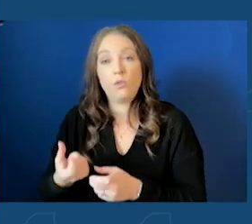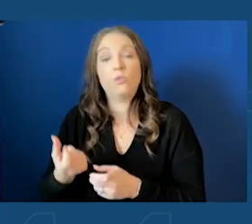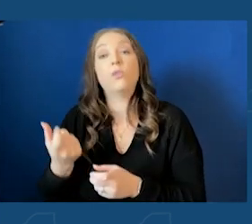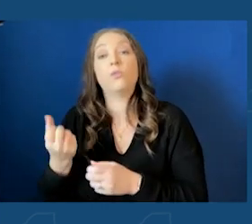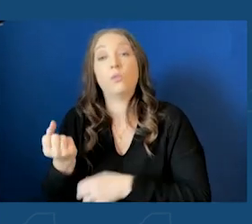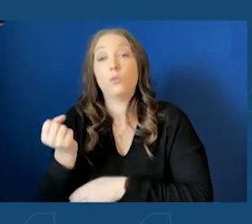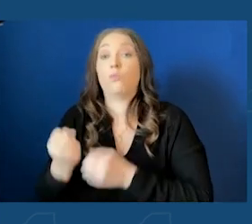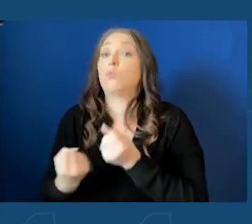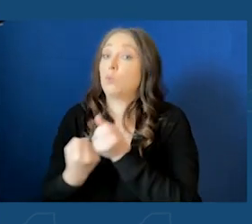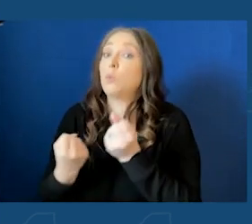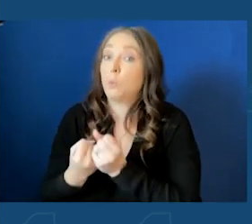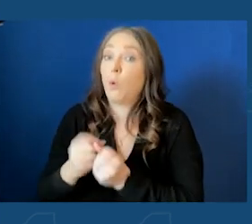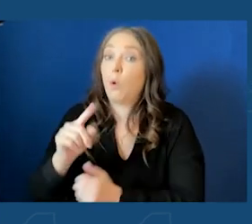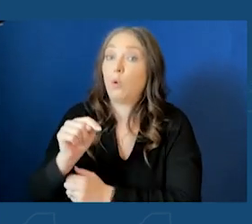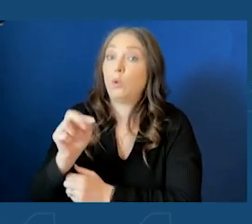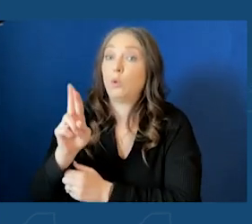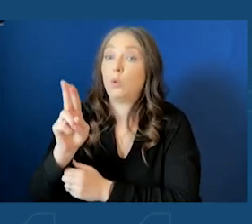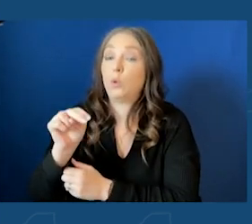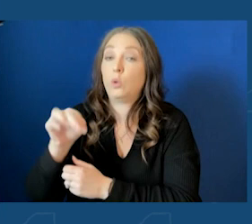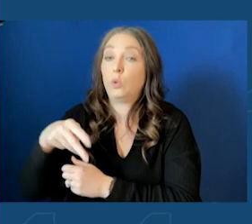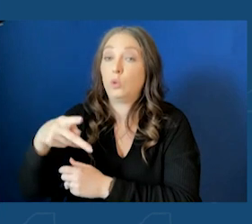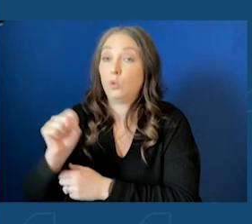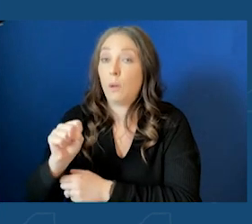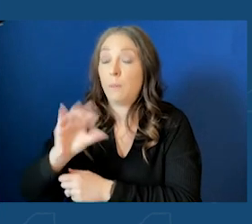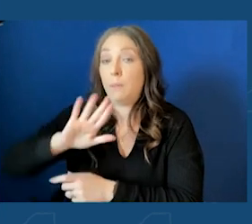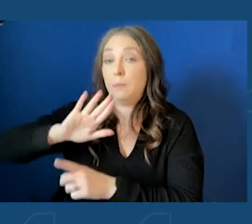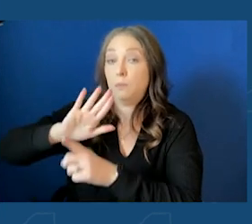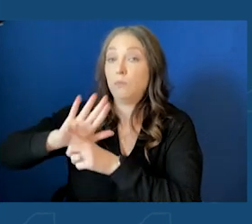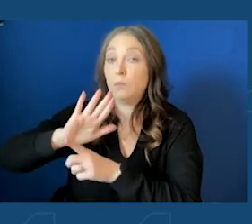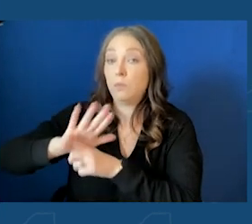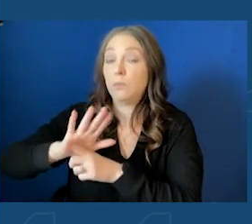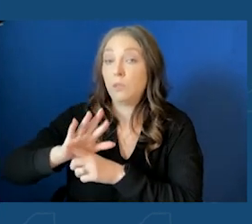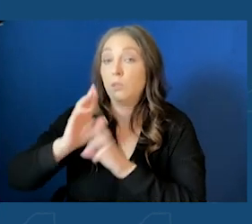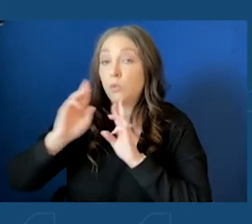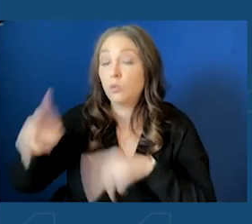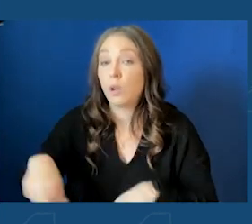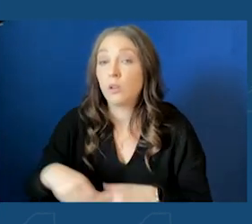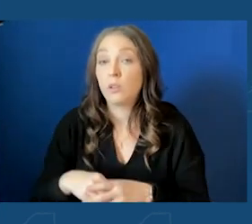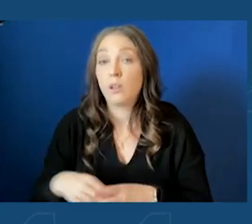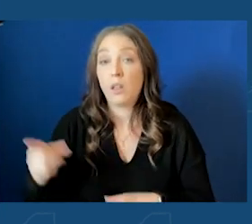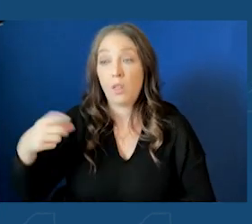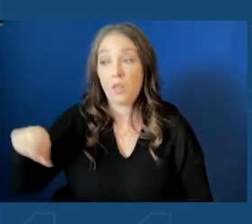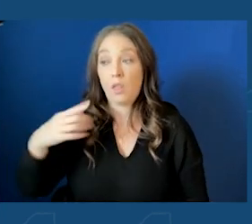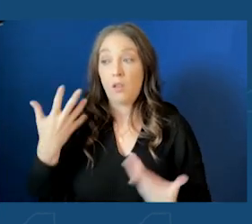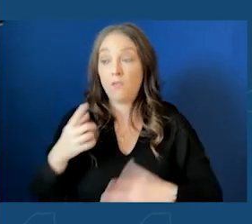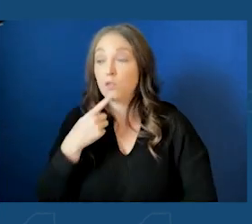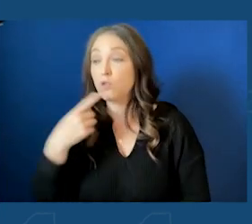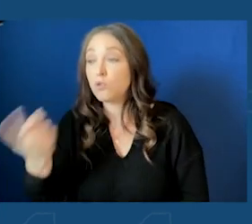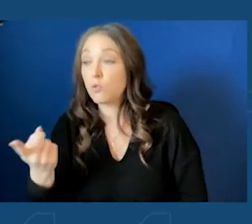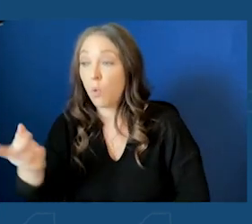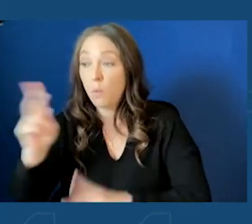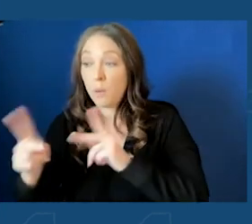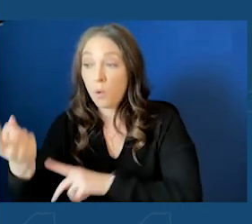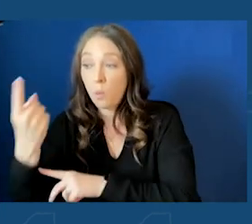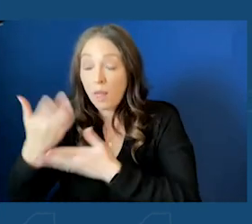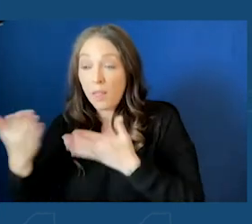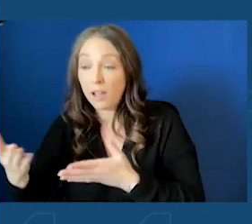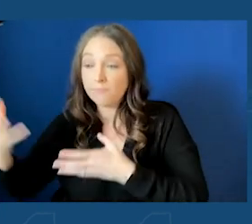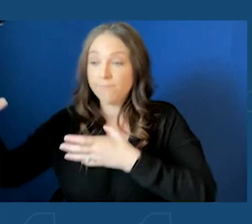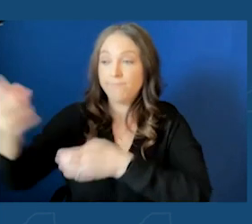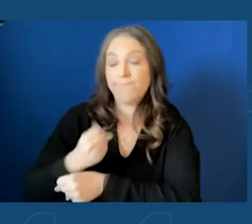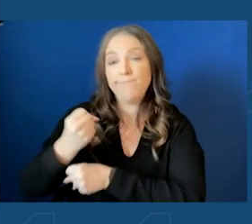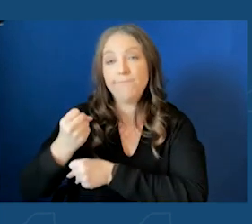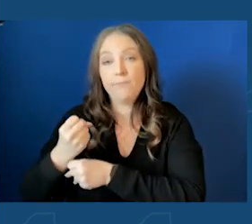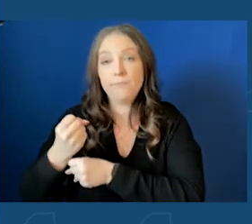night. You saw what happened. They told people one thing, got the job, and the next thing you know, Roe v.